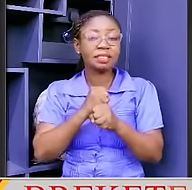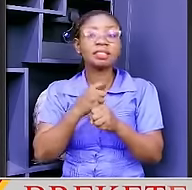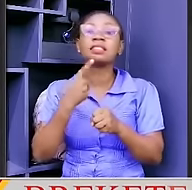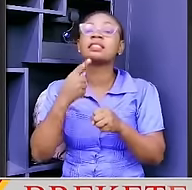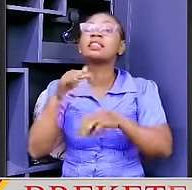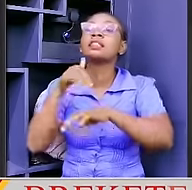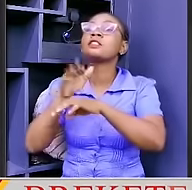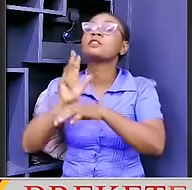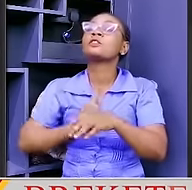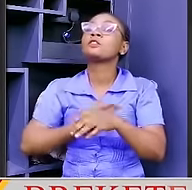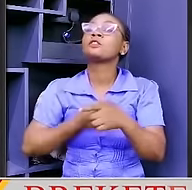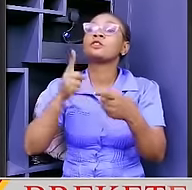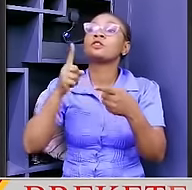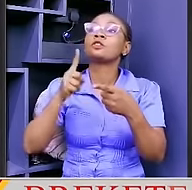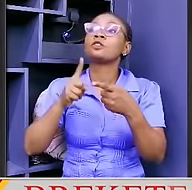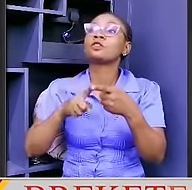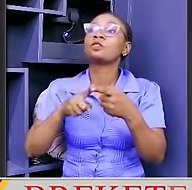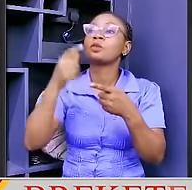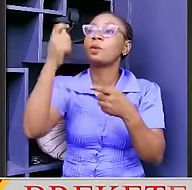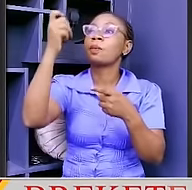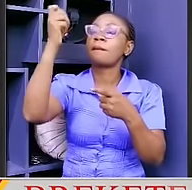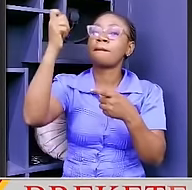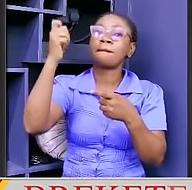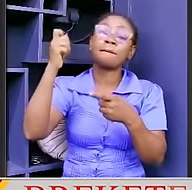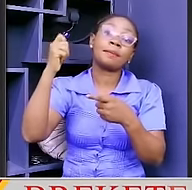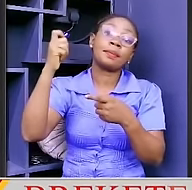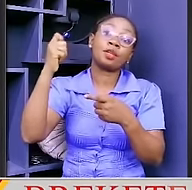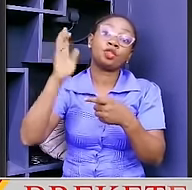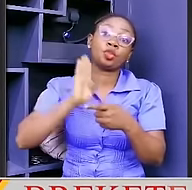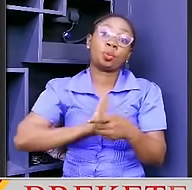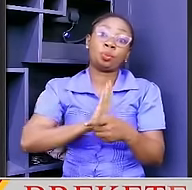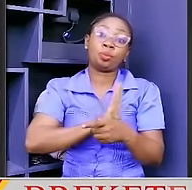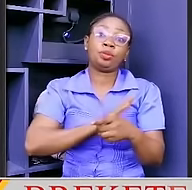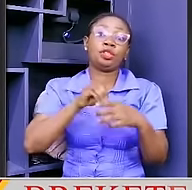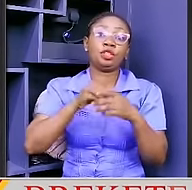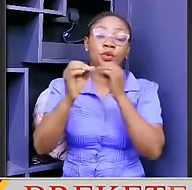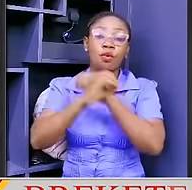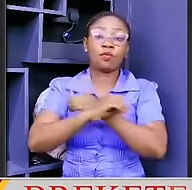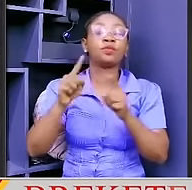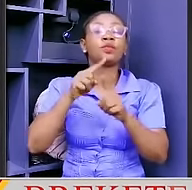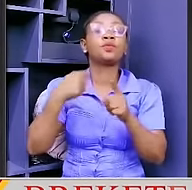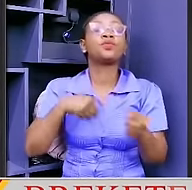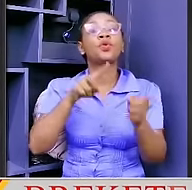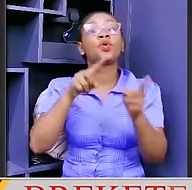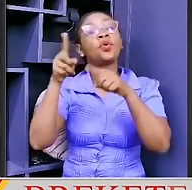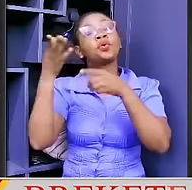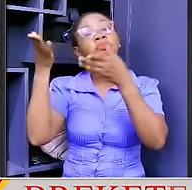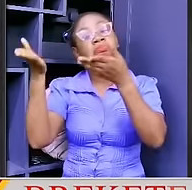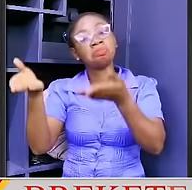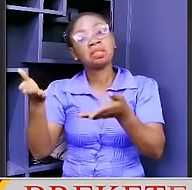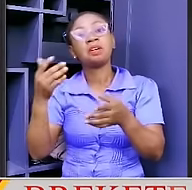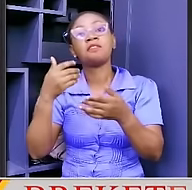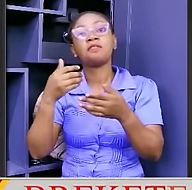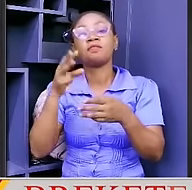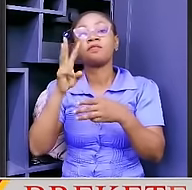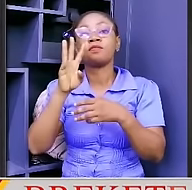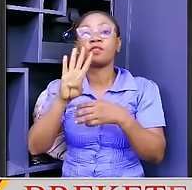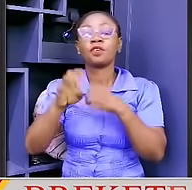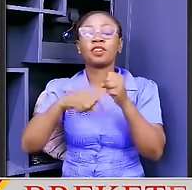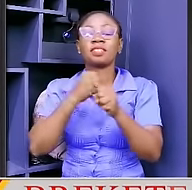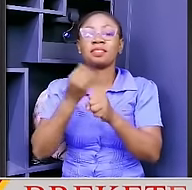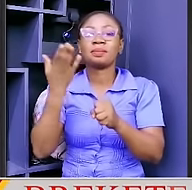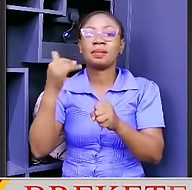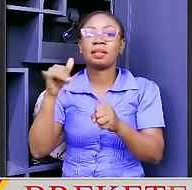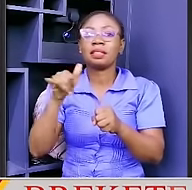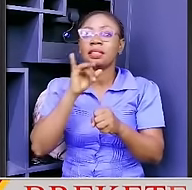to pension. They directed us to pension board from the office. So when we go pension board, we always go there. So 4 years back, they